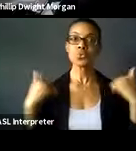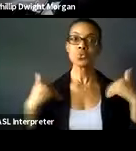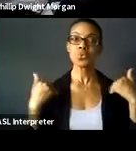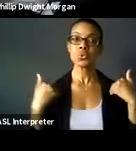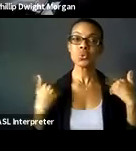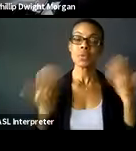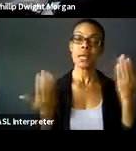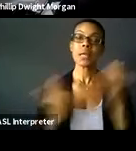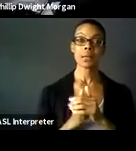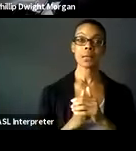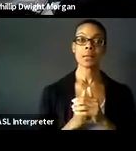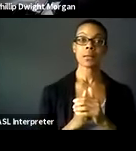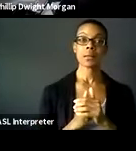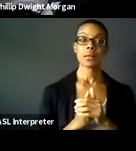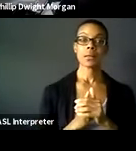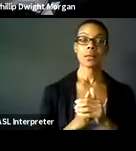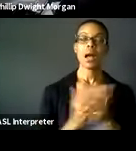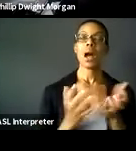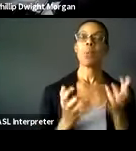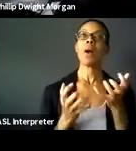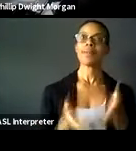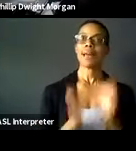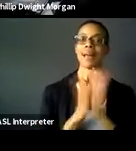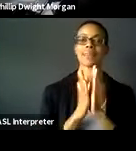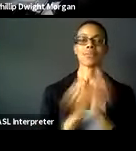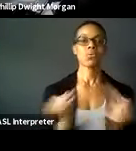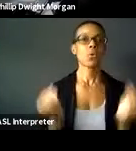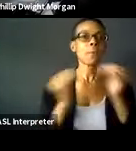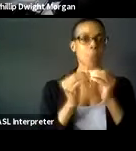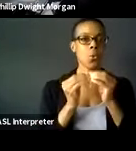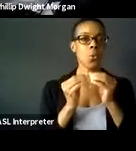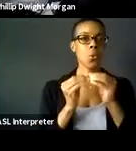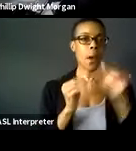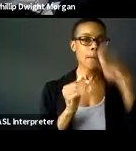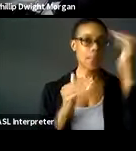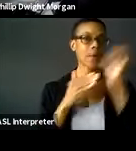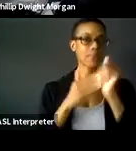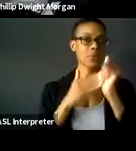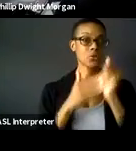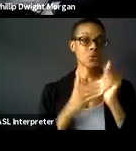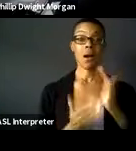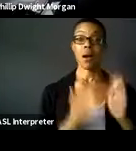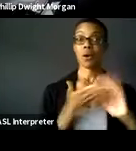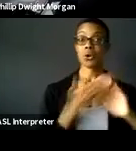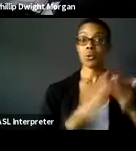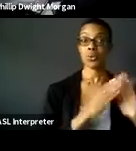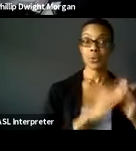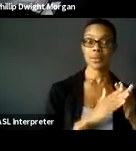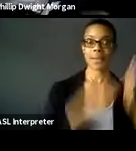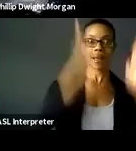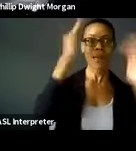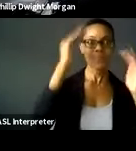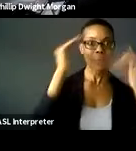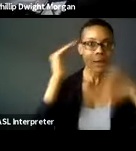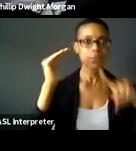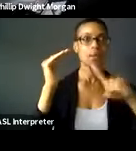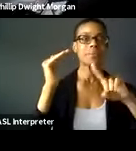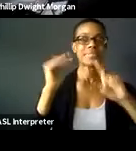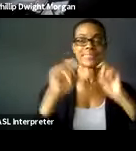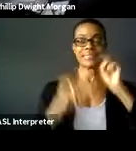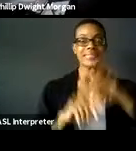leadership, we are asking more because our communities expect us more, and